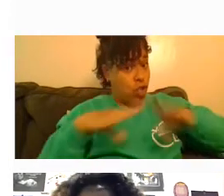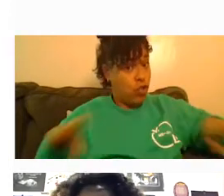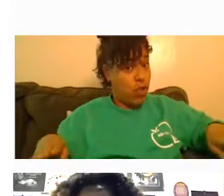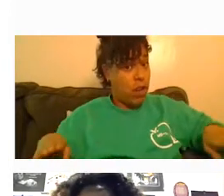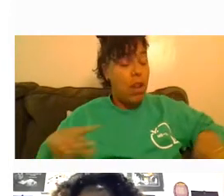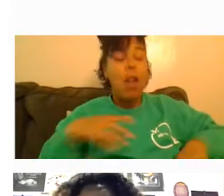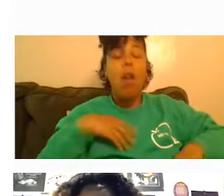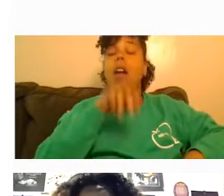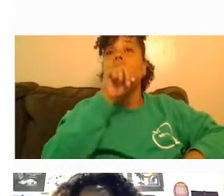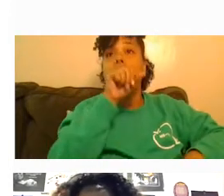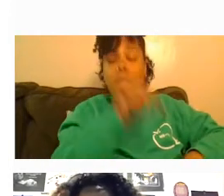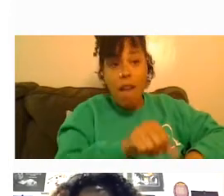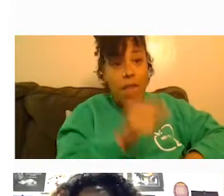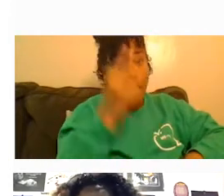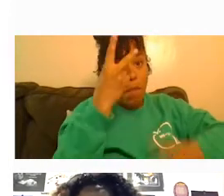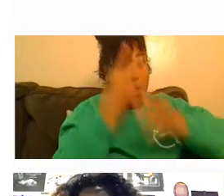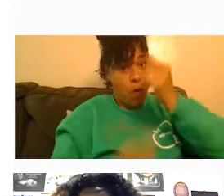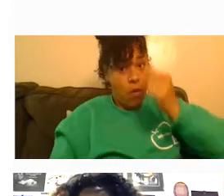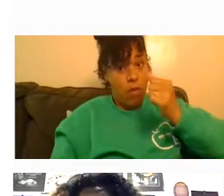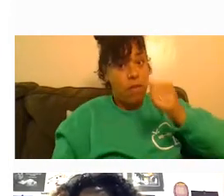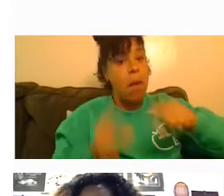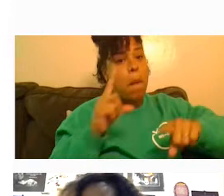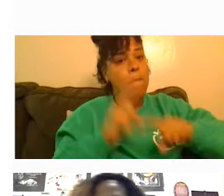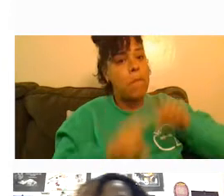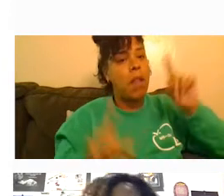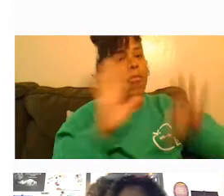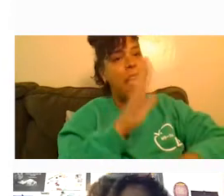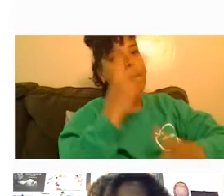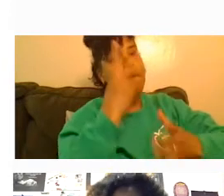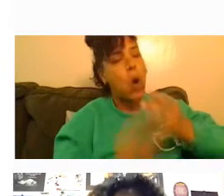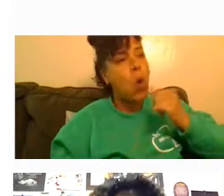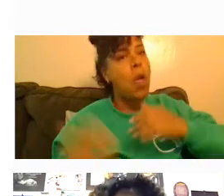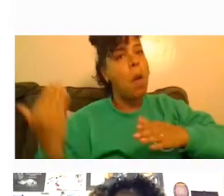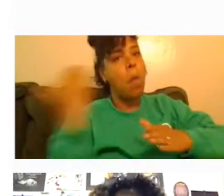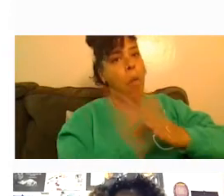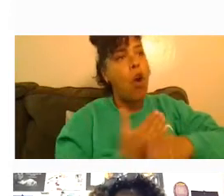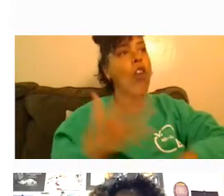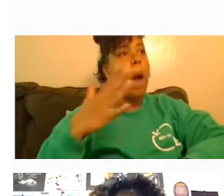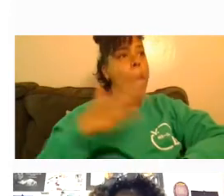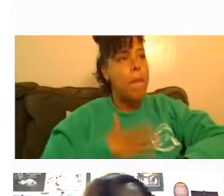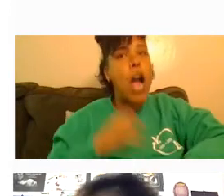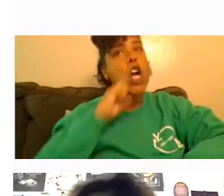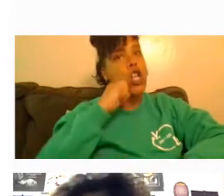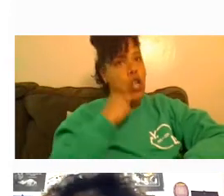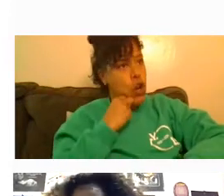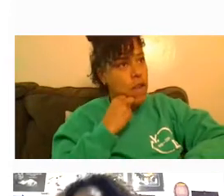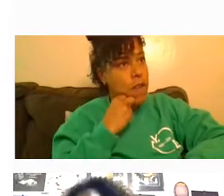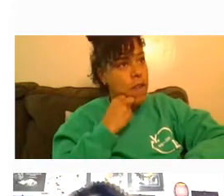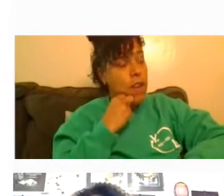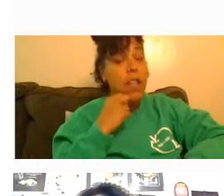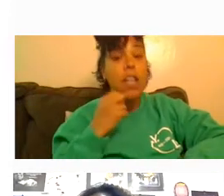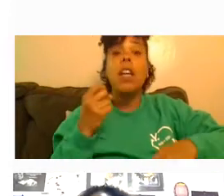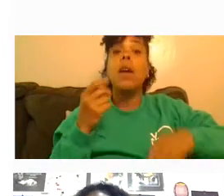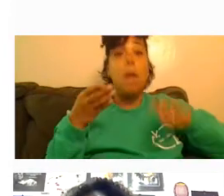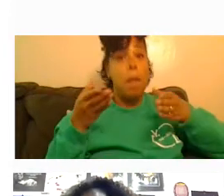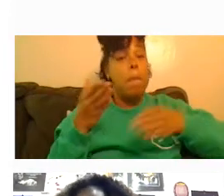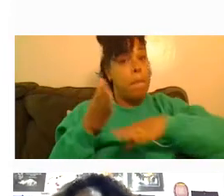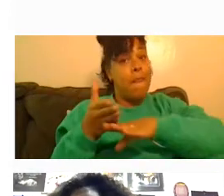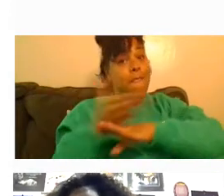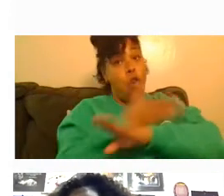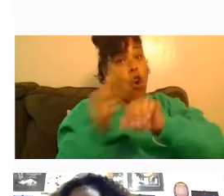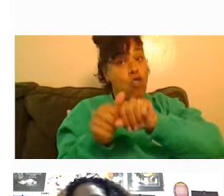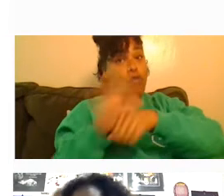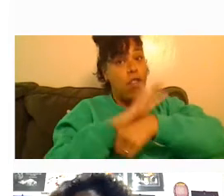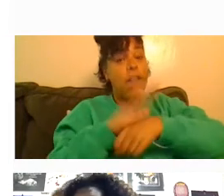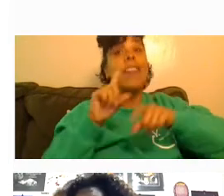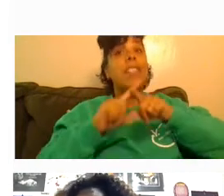they both working my nerves. Before the pandemic, but definitely during this pandemic. So we need this